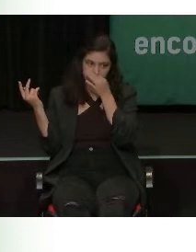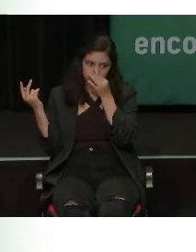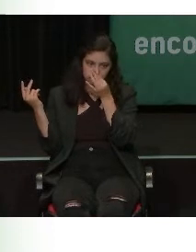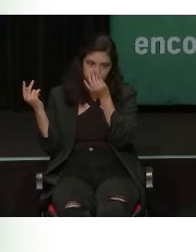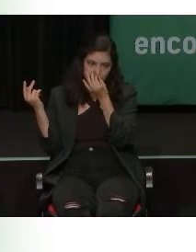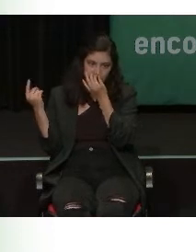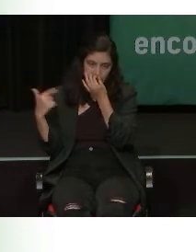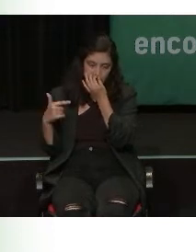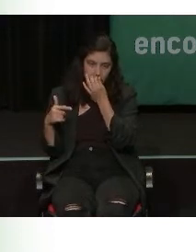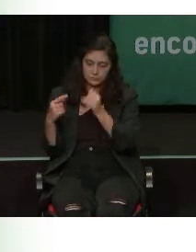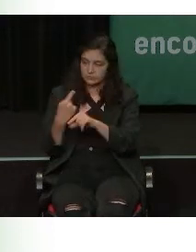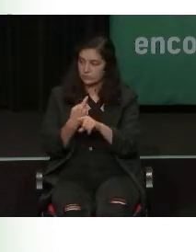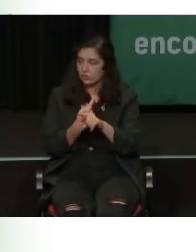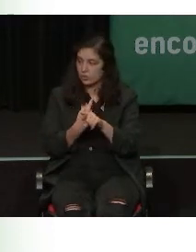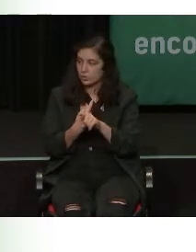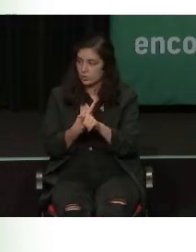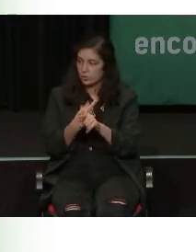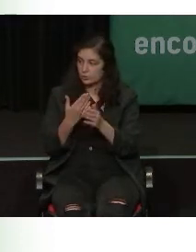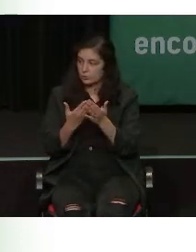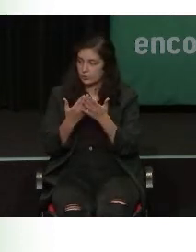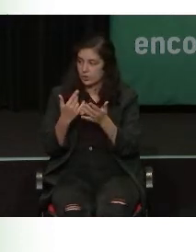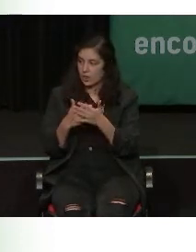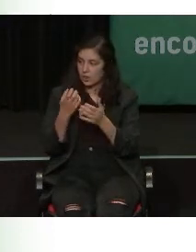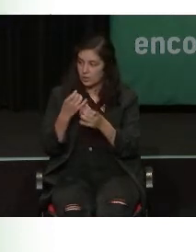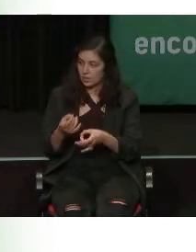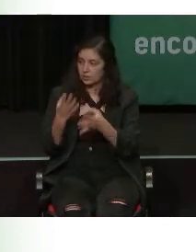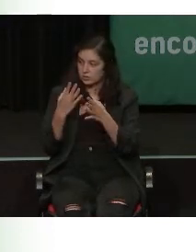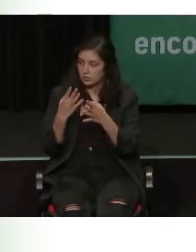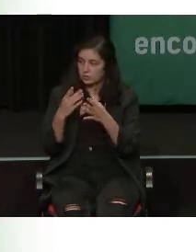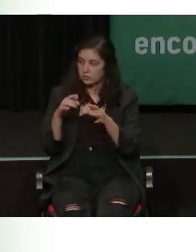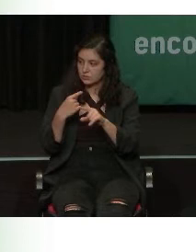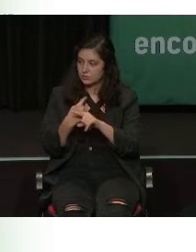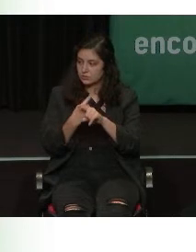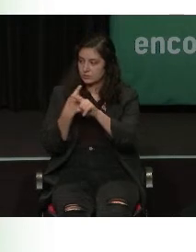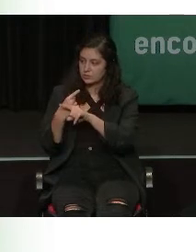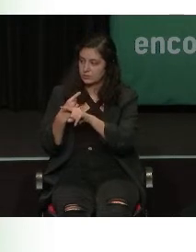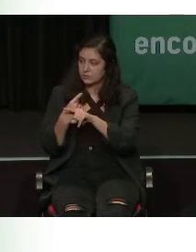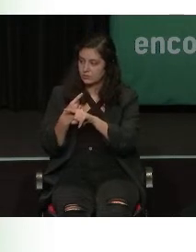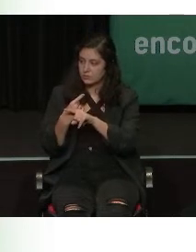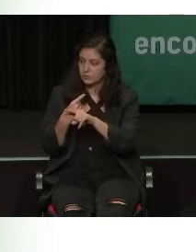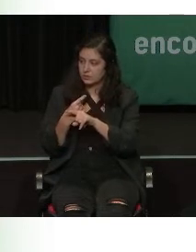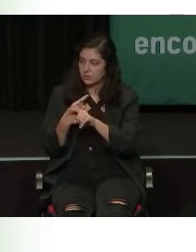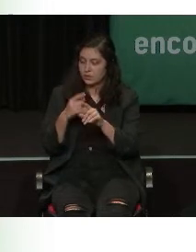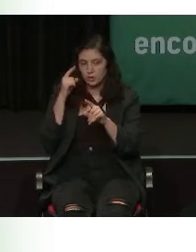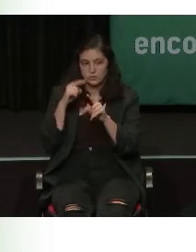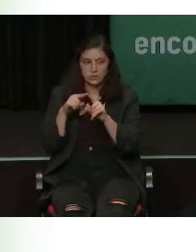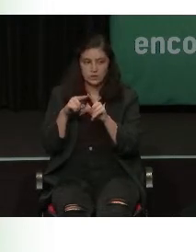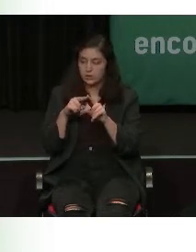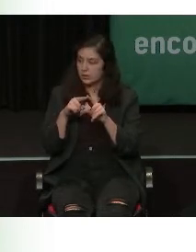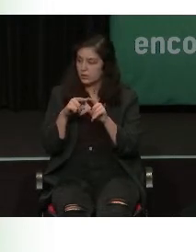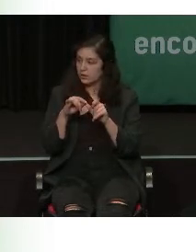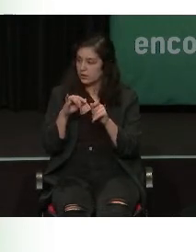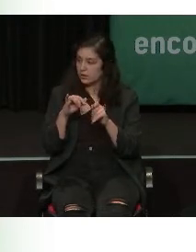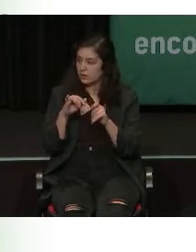put forward a proposal to out-license large territory for medicines patent pool and DNDi, and